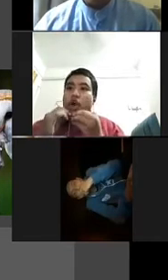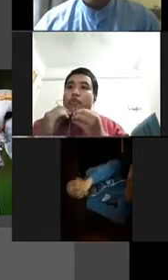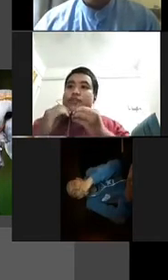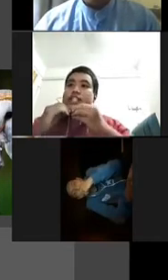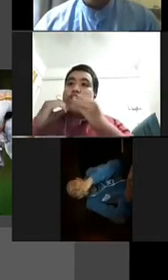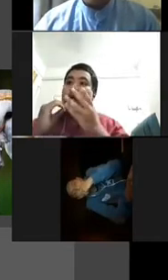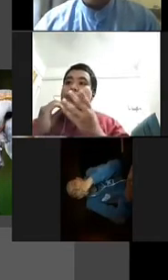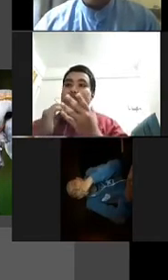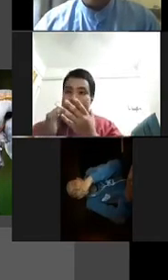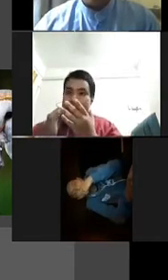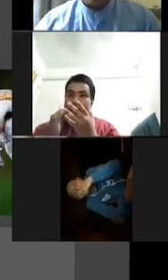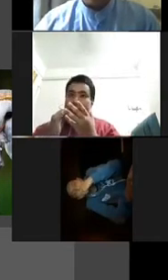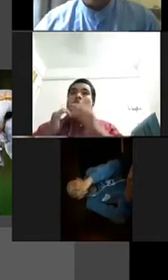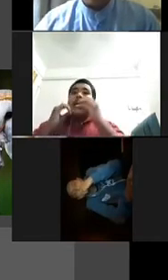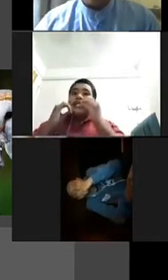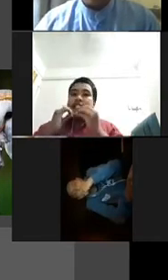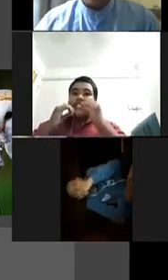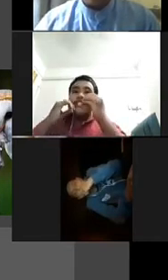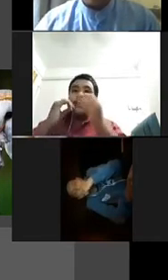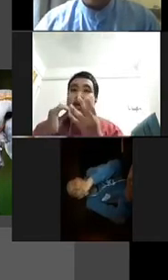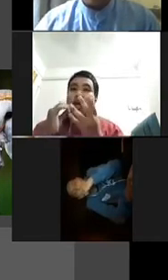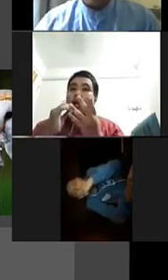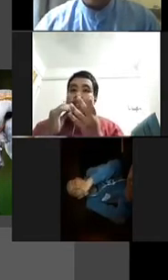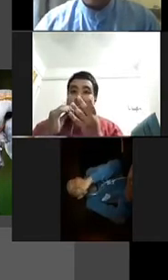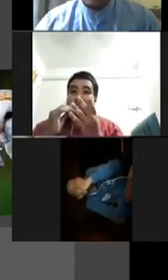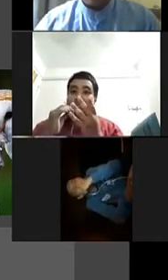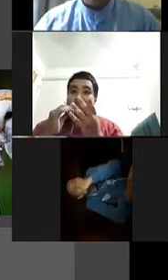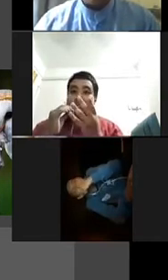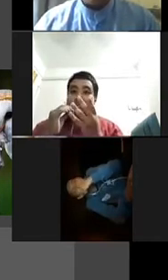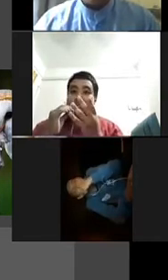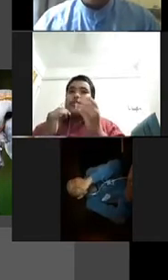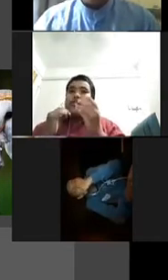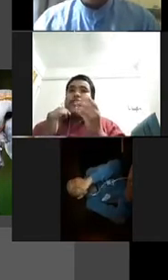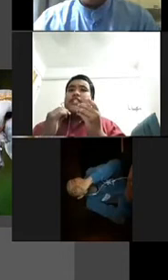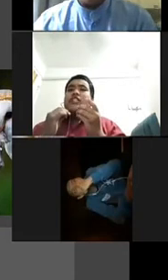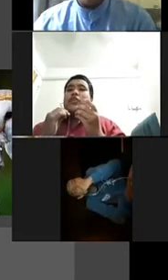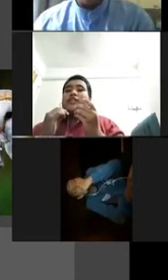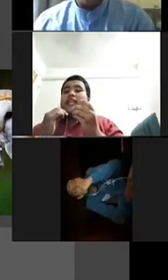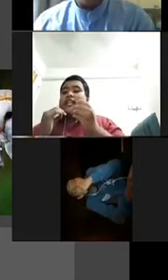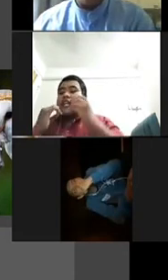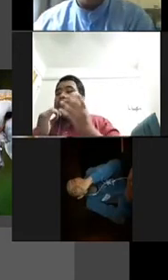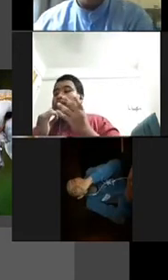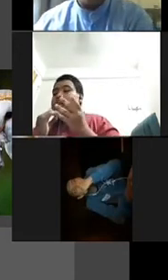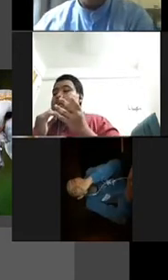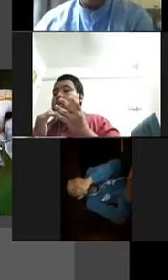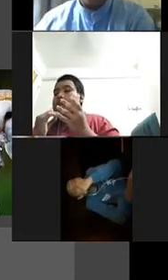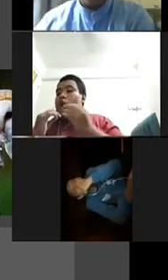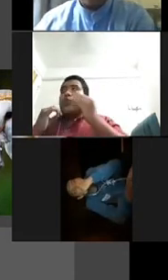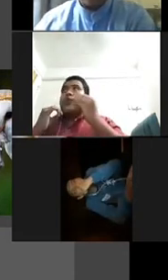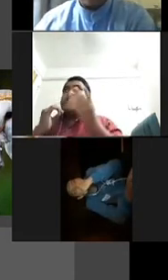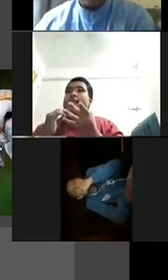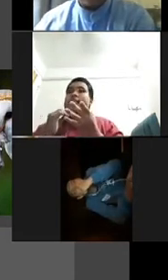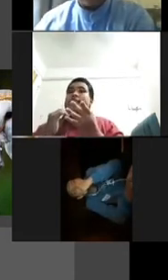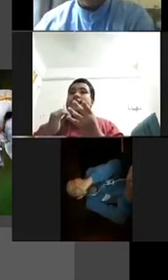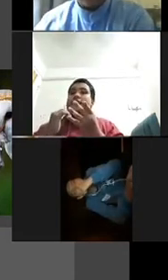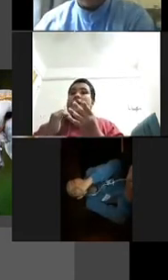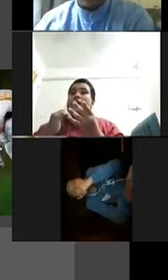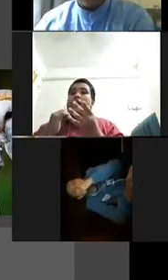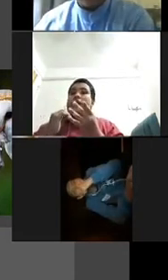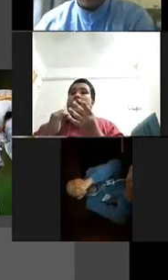safety of the community. This is because nutrition containing chemical, which